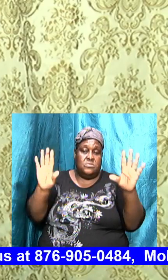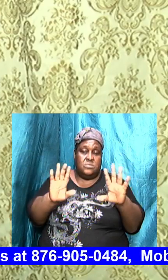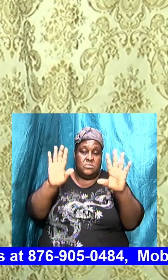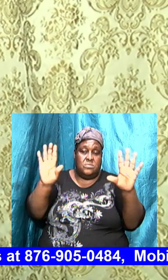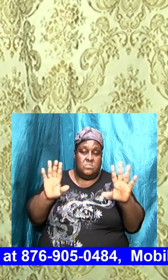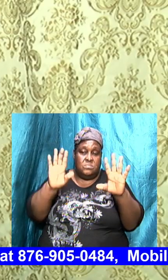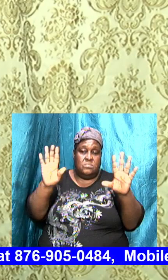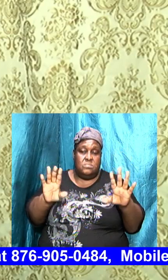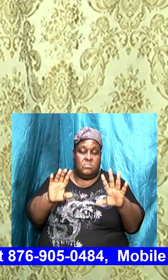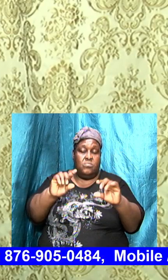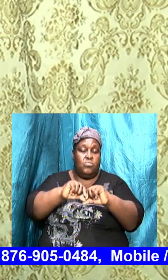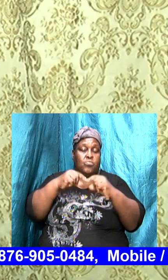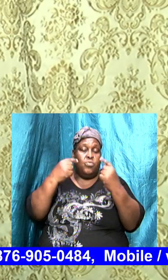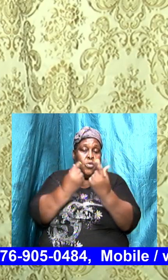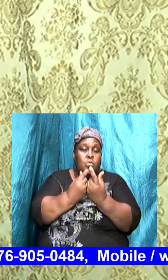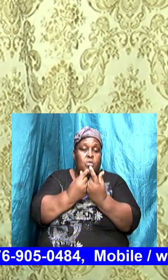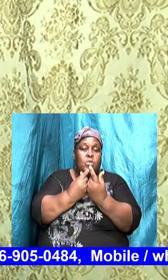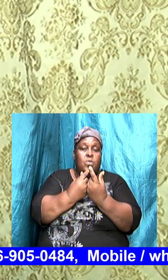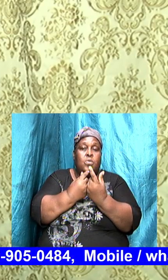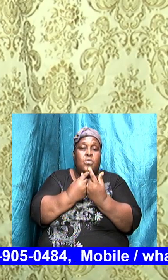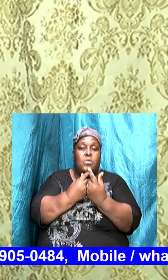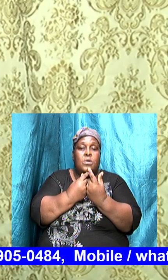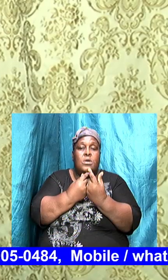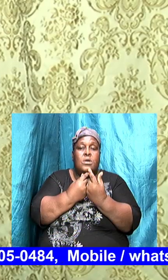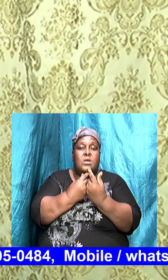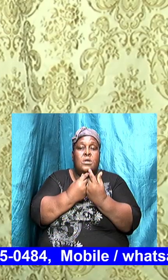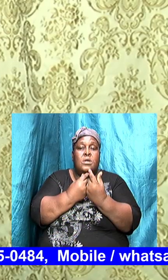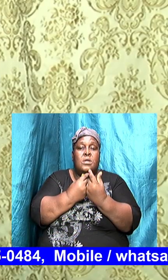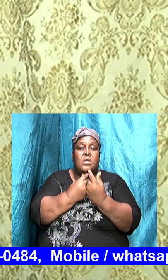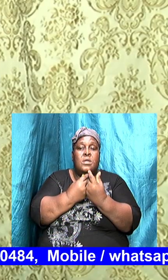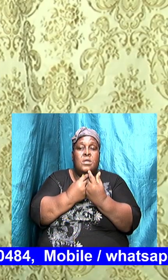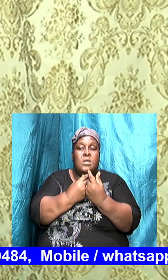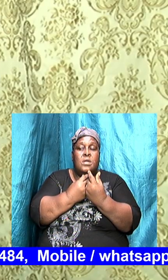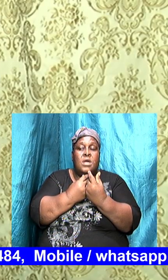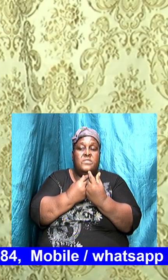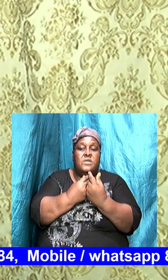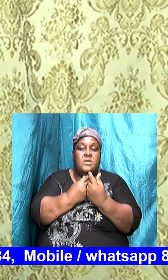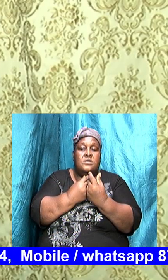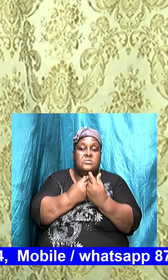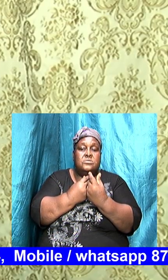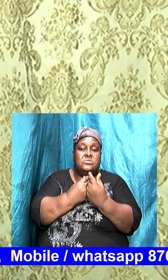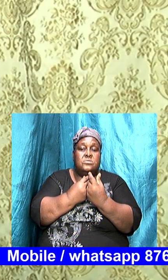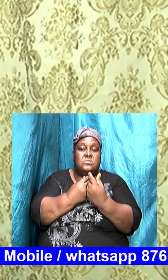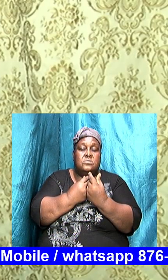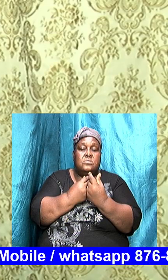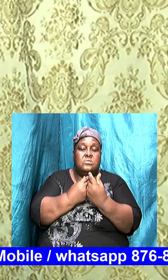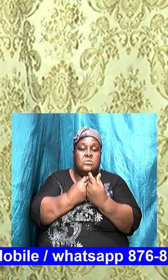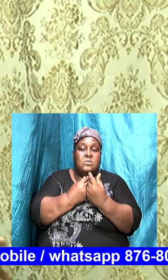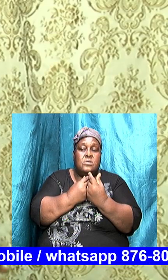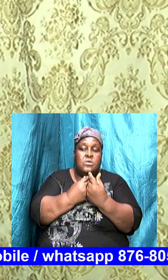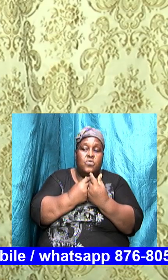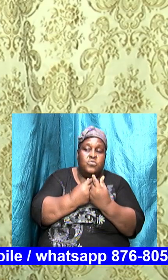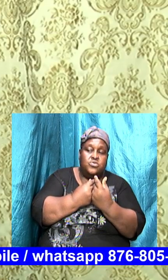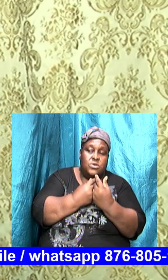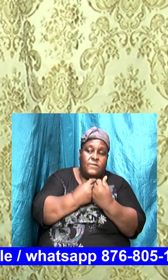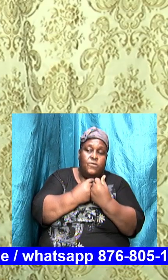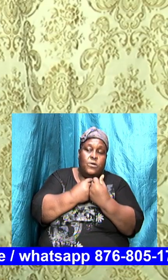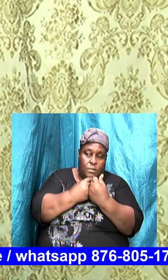it what? Groups 1 and 2? I don't want to make a mistake, but whichever group